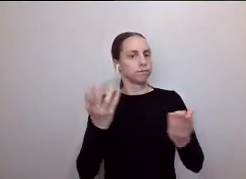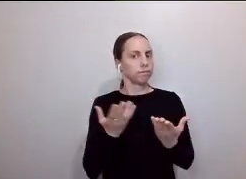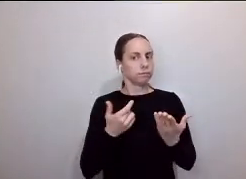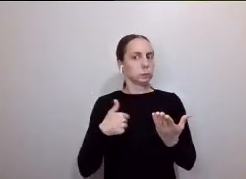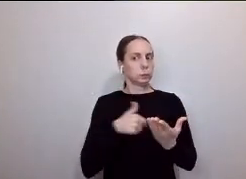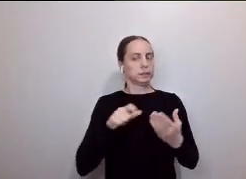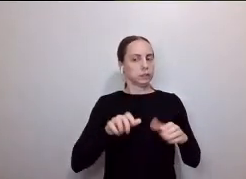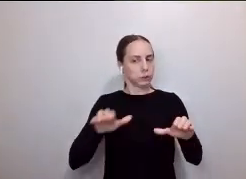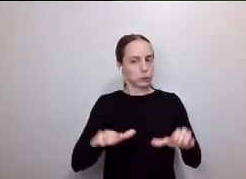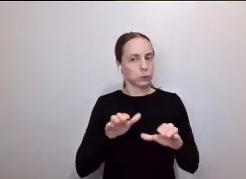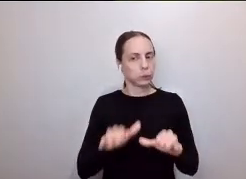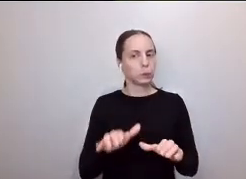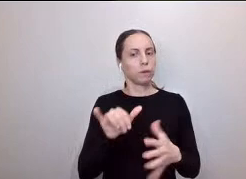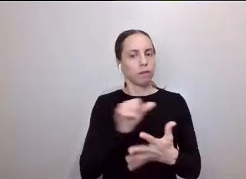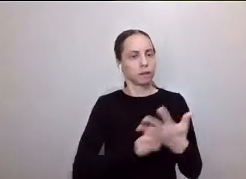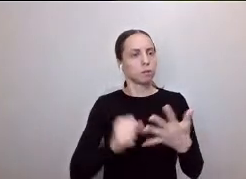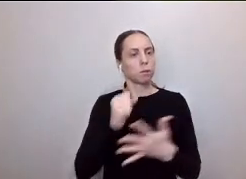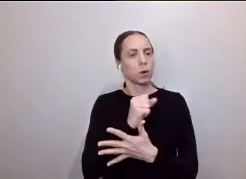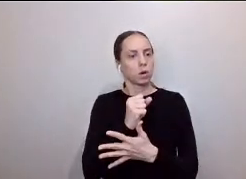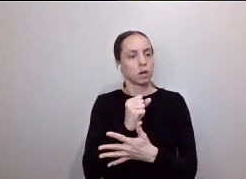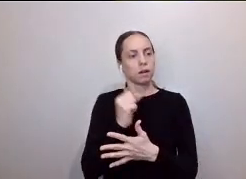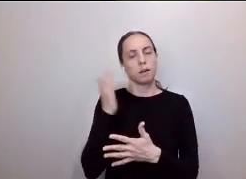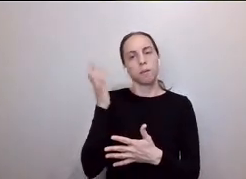priority because of,